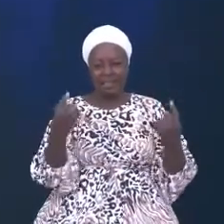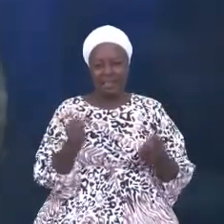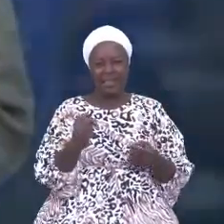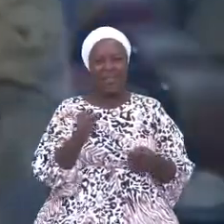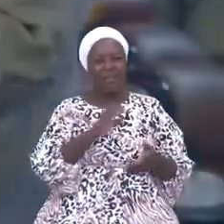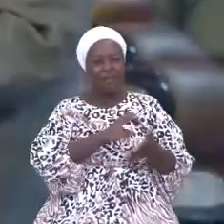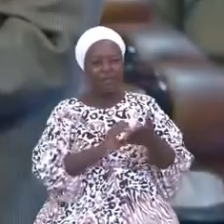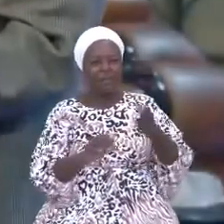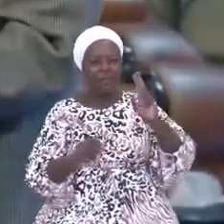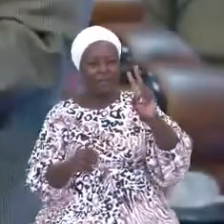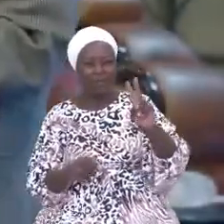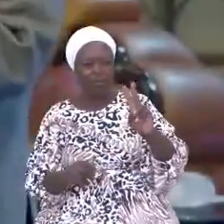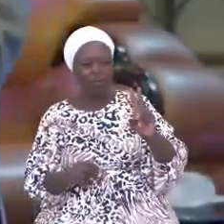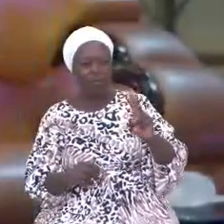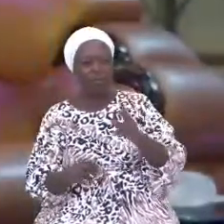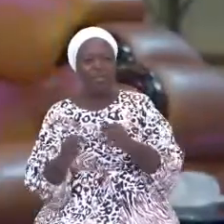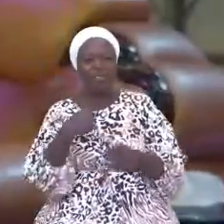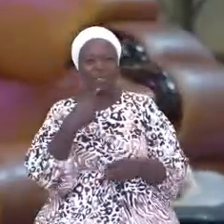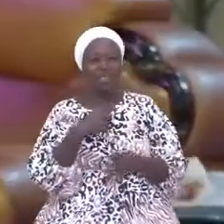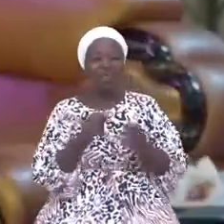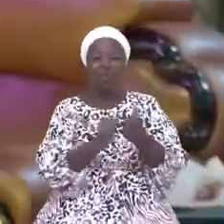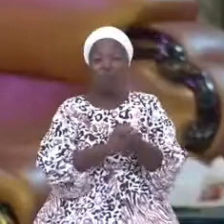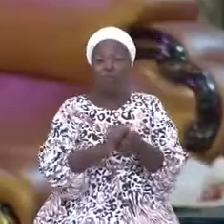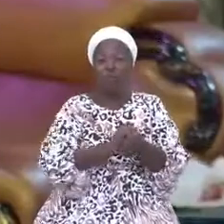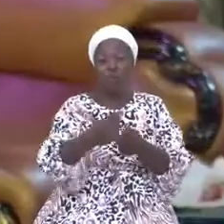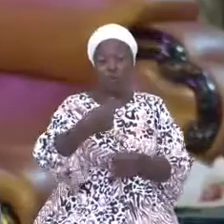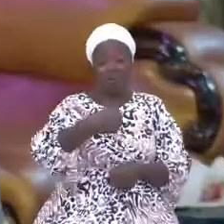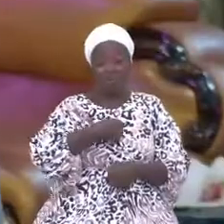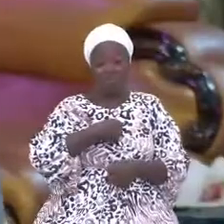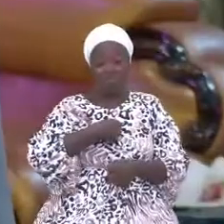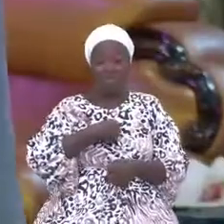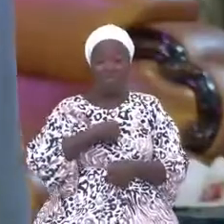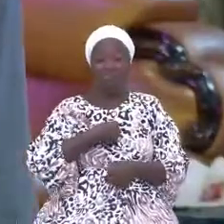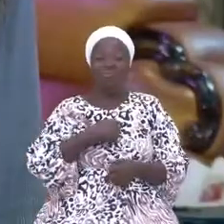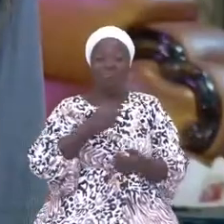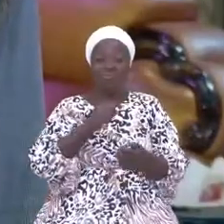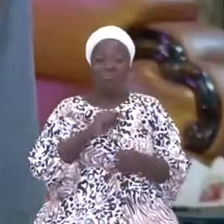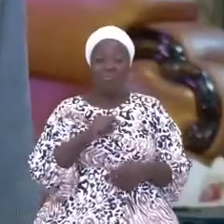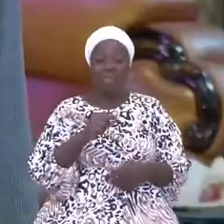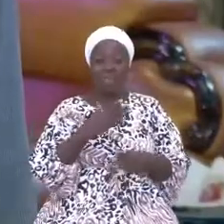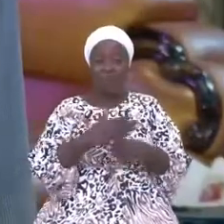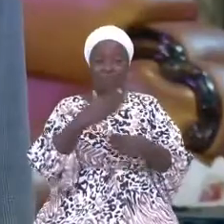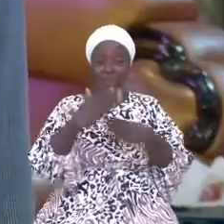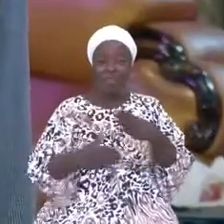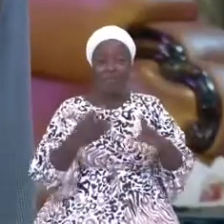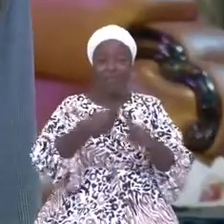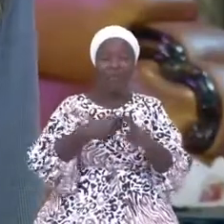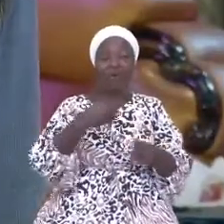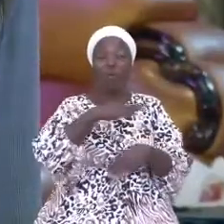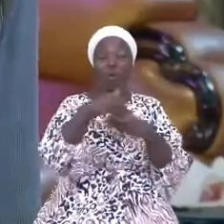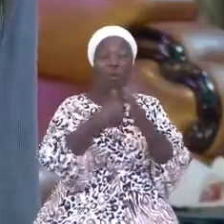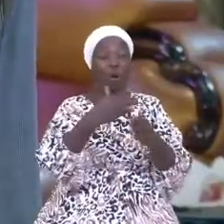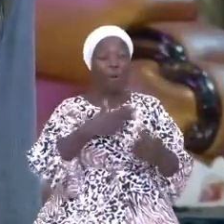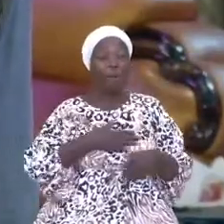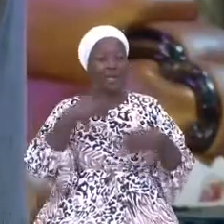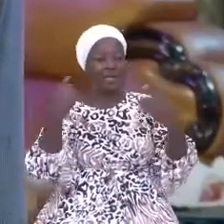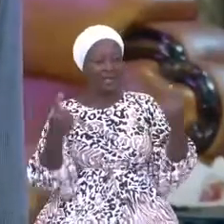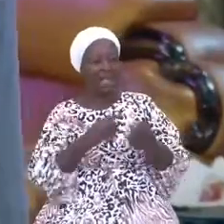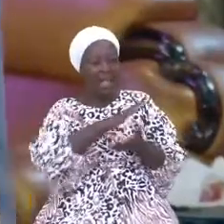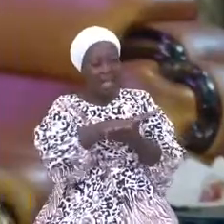it says, wash me thoroughly from mine iniquity. Cleanse